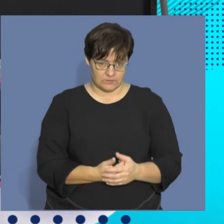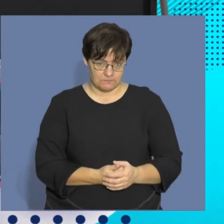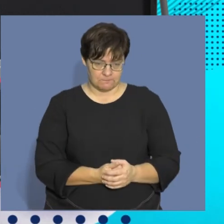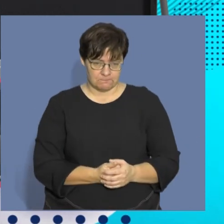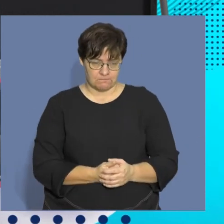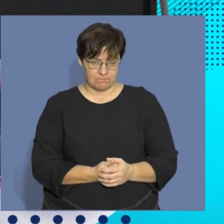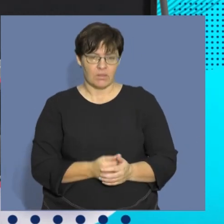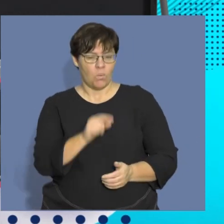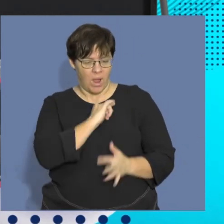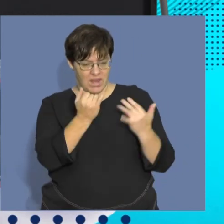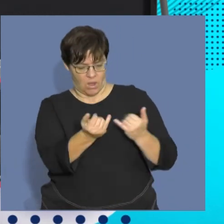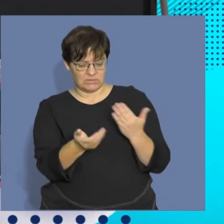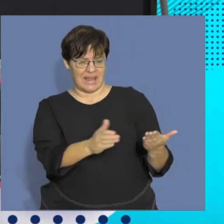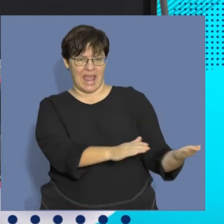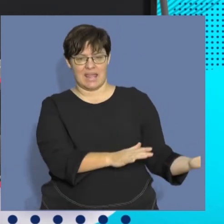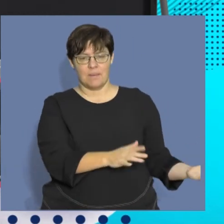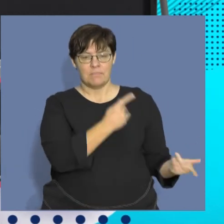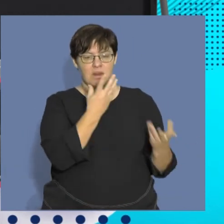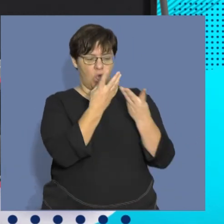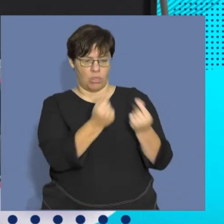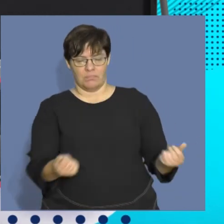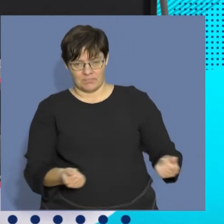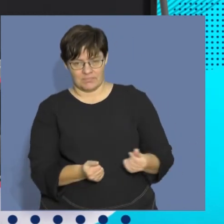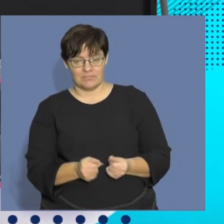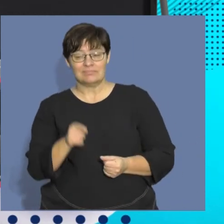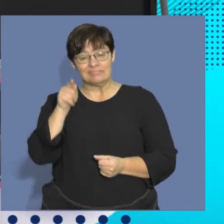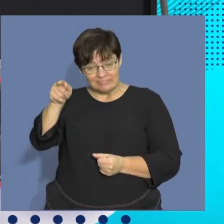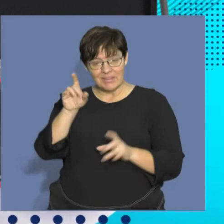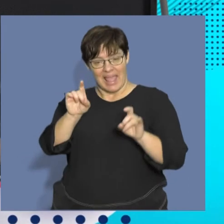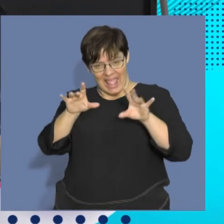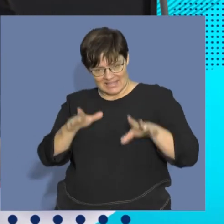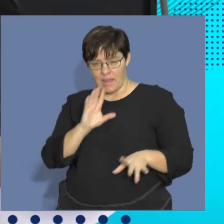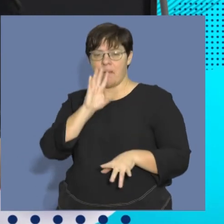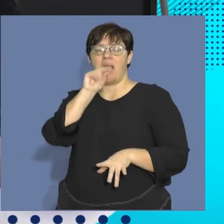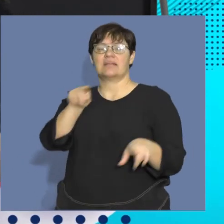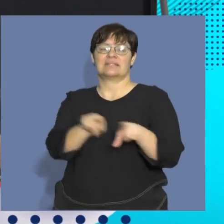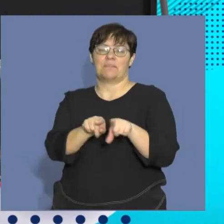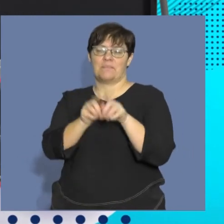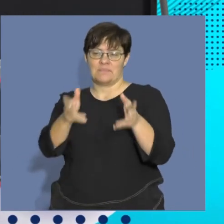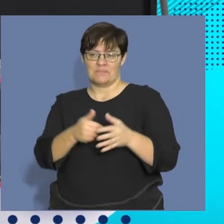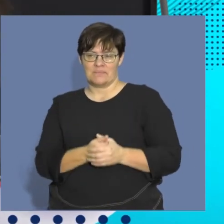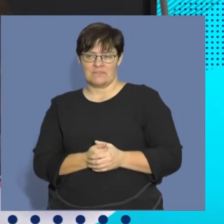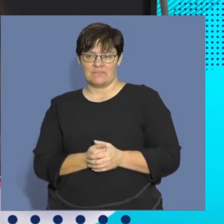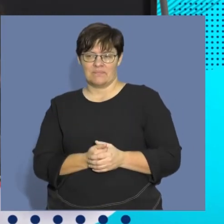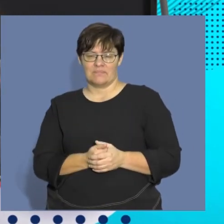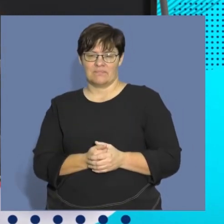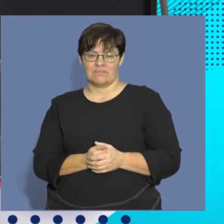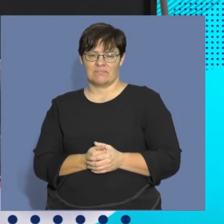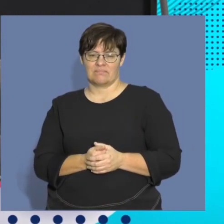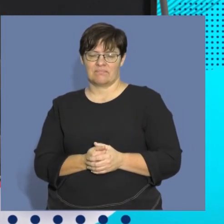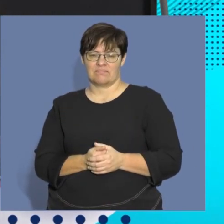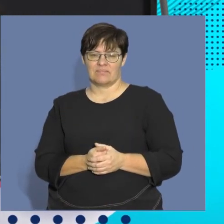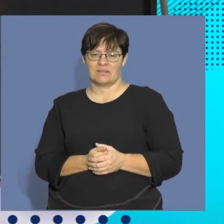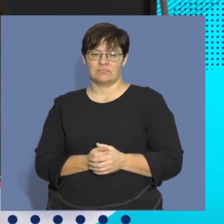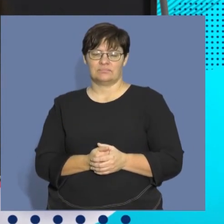to excessive mortality. This is the kind of question you can expect in exams and in